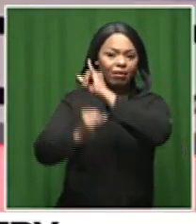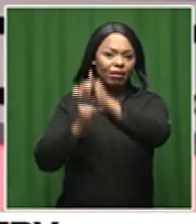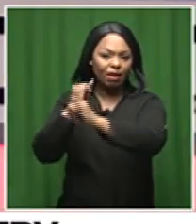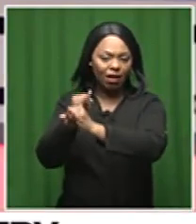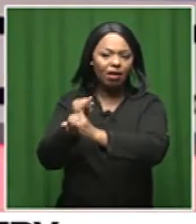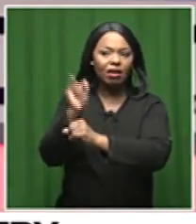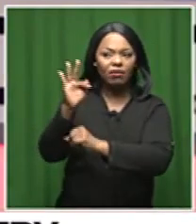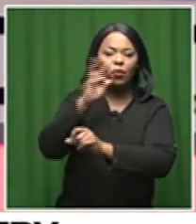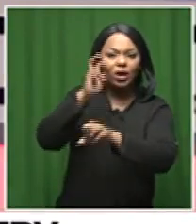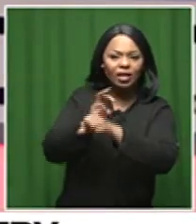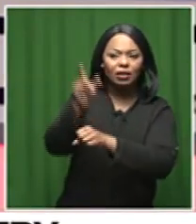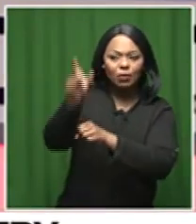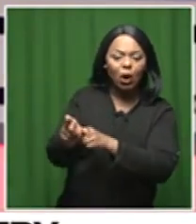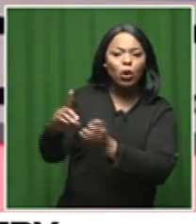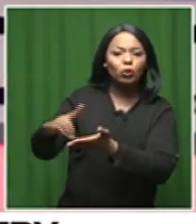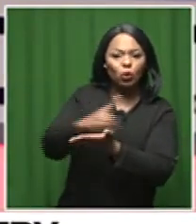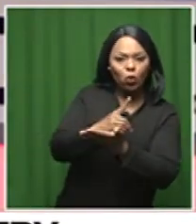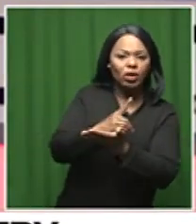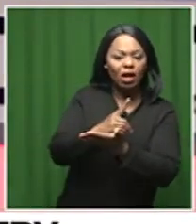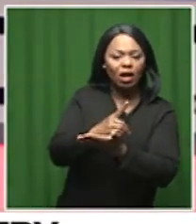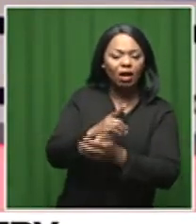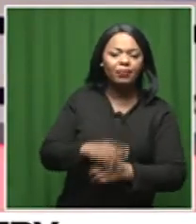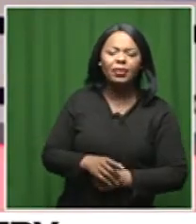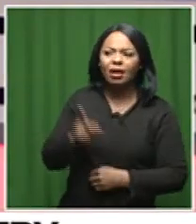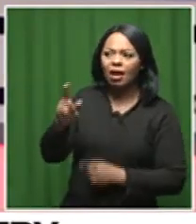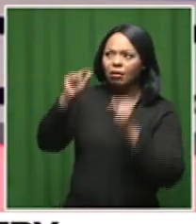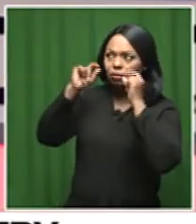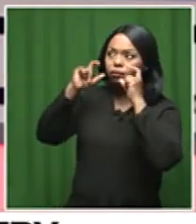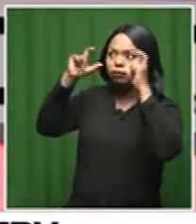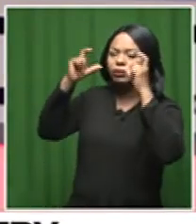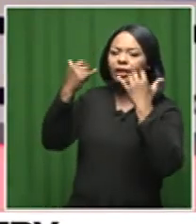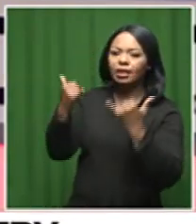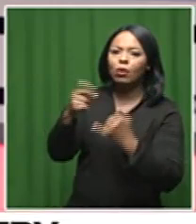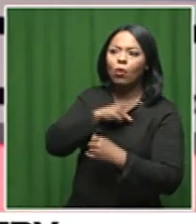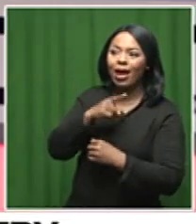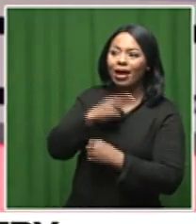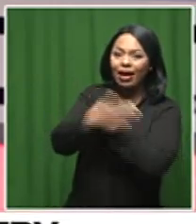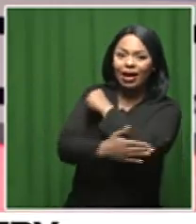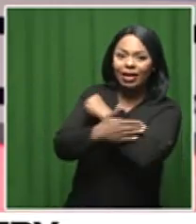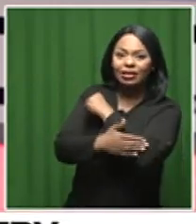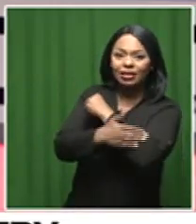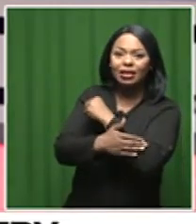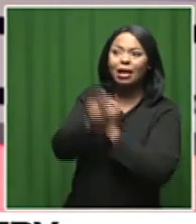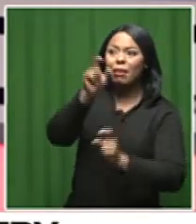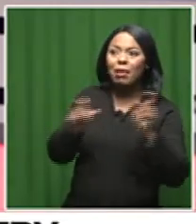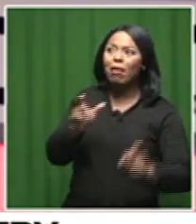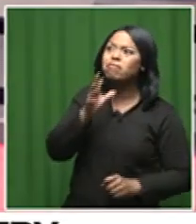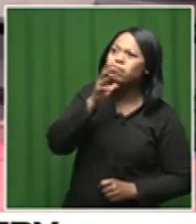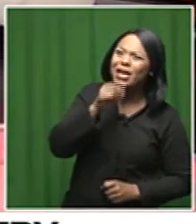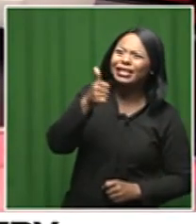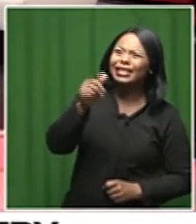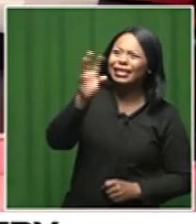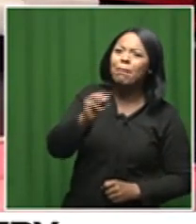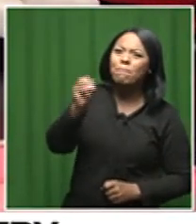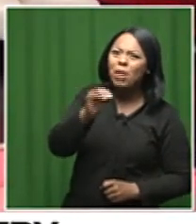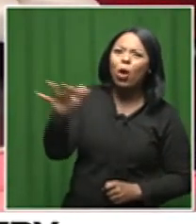very eye-raising sort of sentiment, right? Where we live in a country that has 60 million people, and you had to go get an